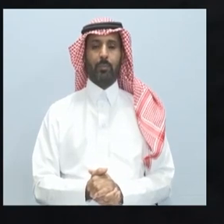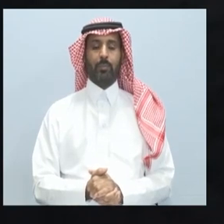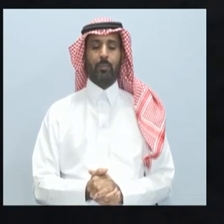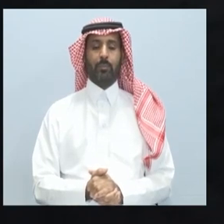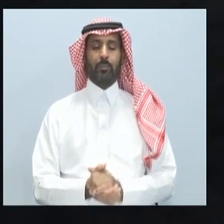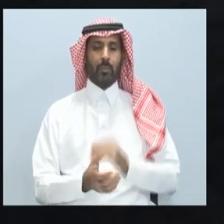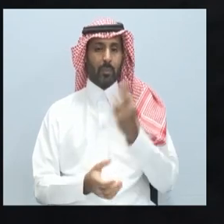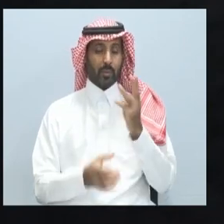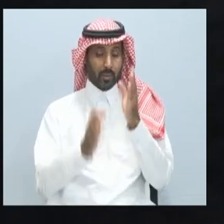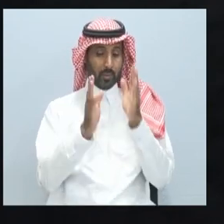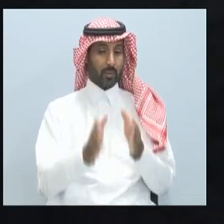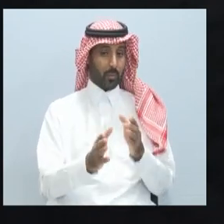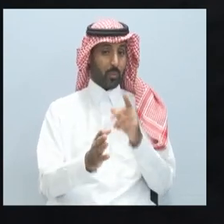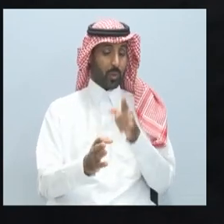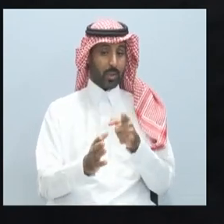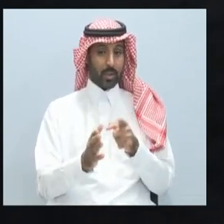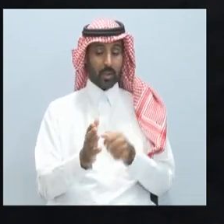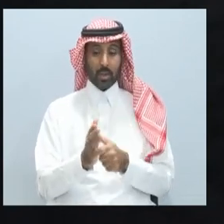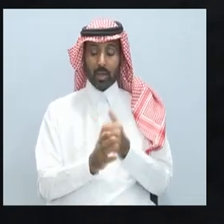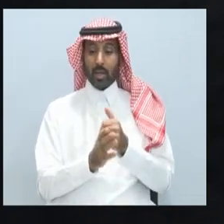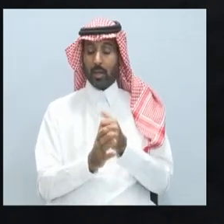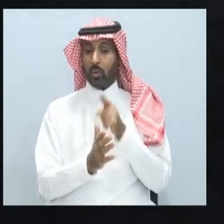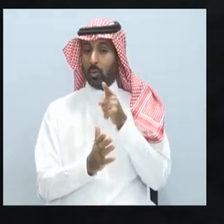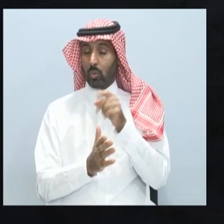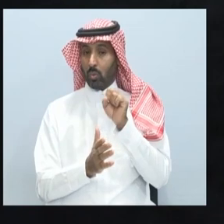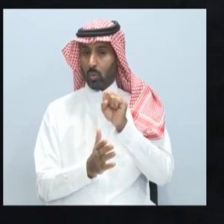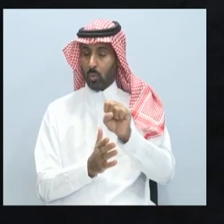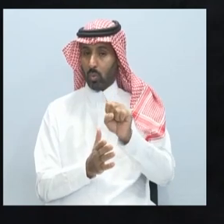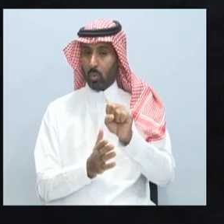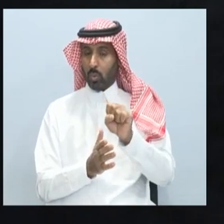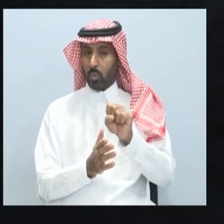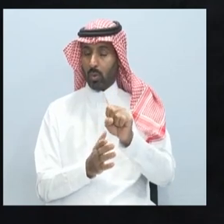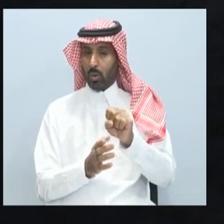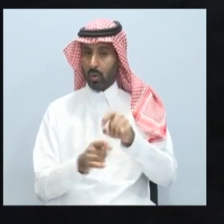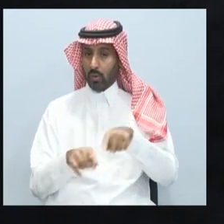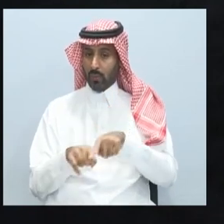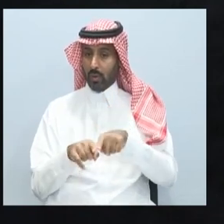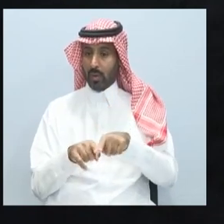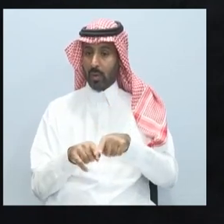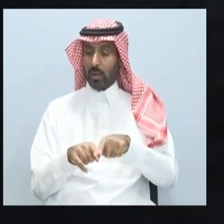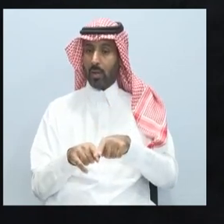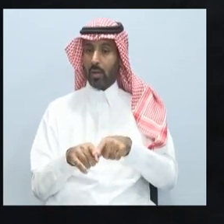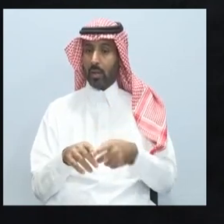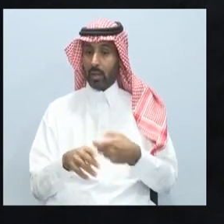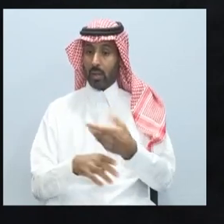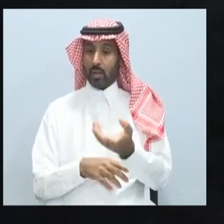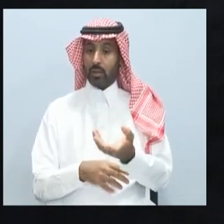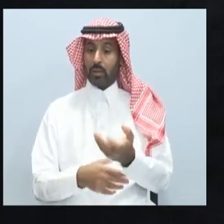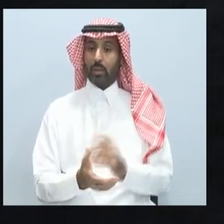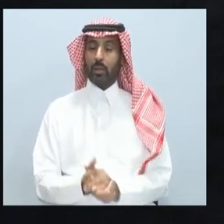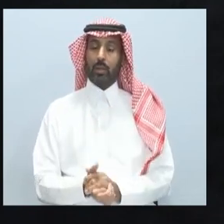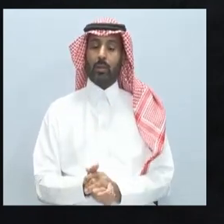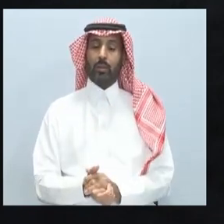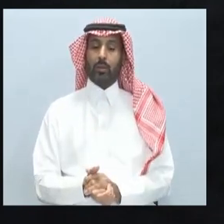The third part, what can your friend offer you? So because we are thinking about symbiotic relationships here, so in return,